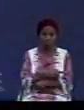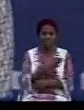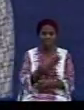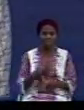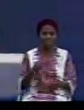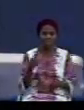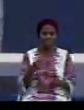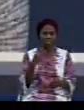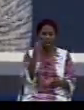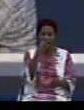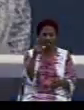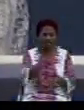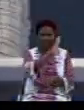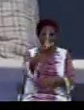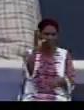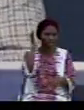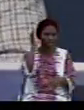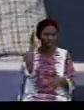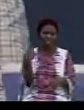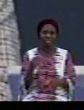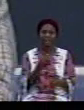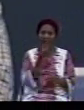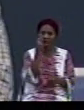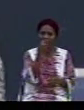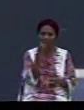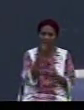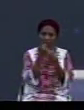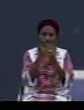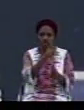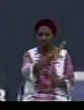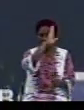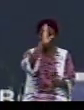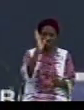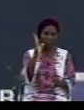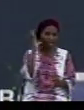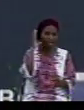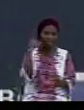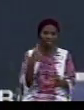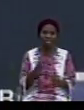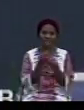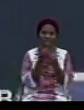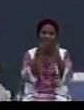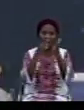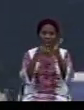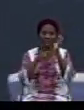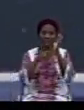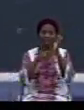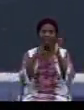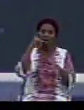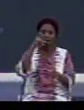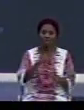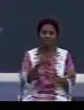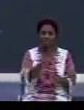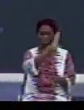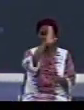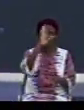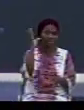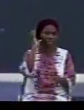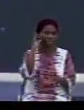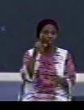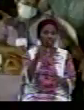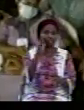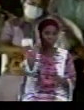heard, utterances you have never heard, declarations you have never heard, you will hear